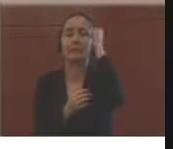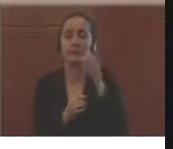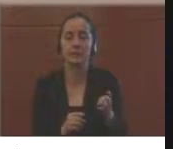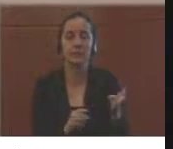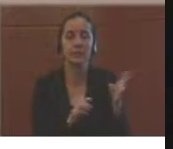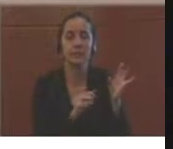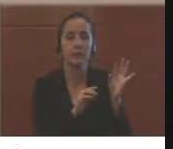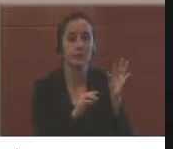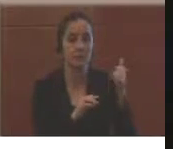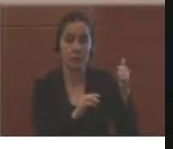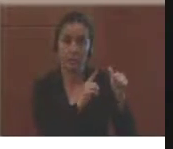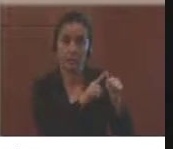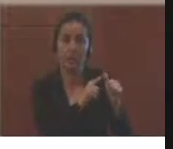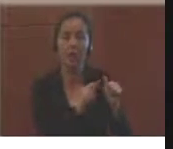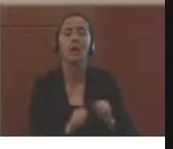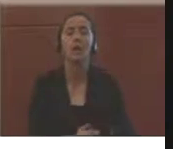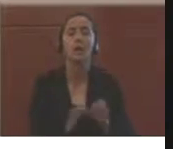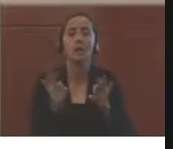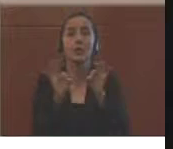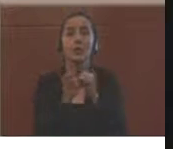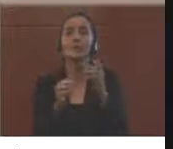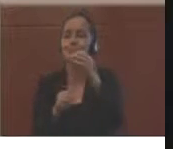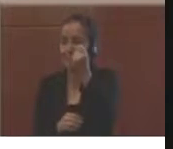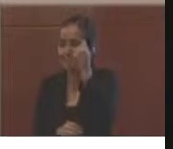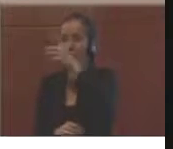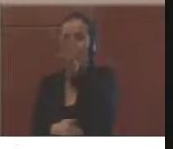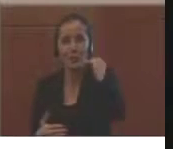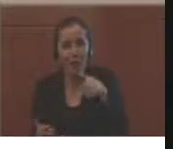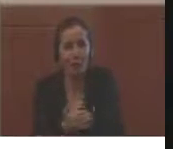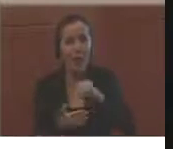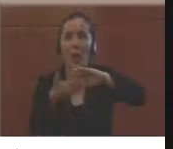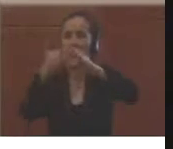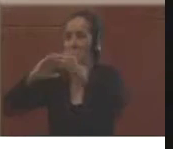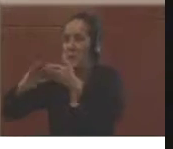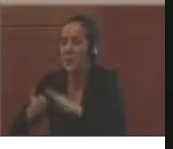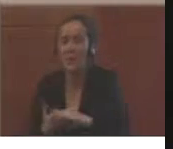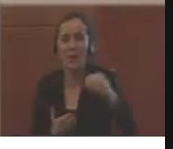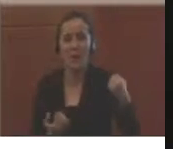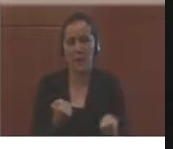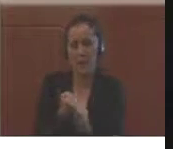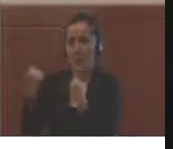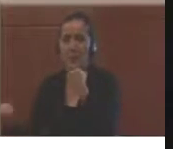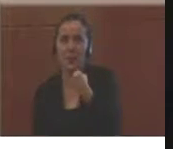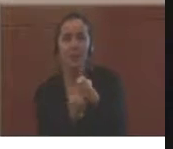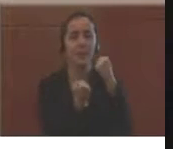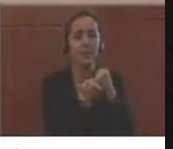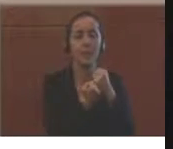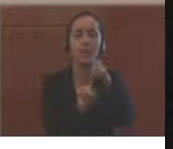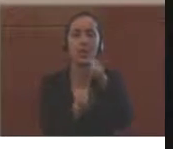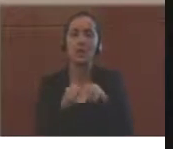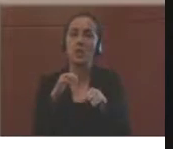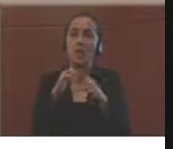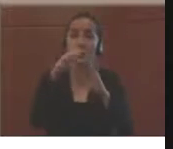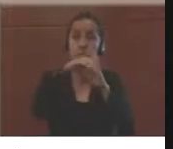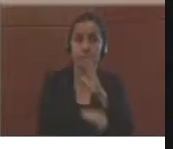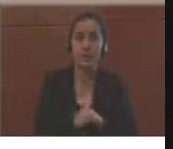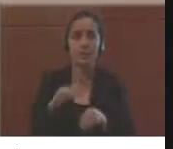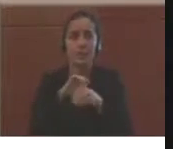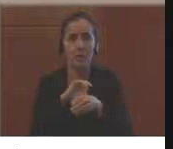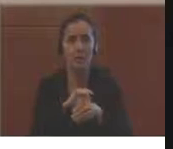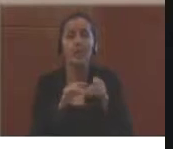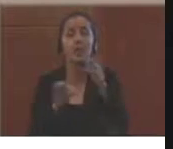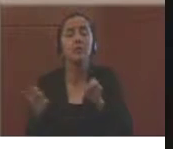10. Reiterate the importance of community participation in disaster risk reduction and civic